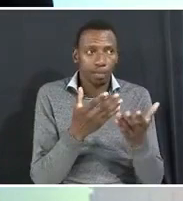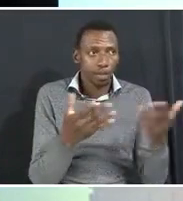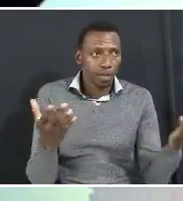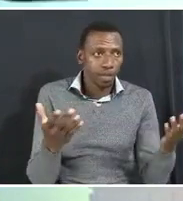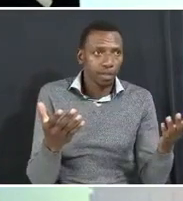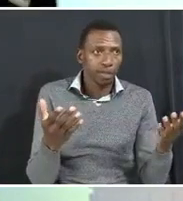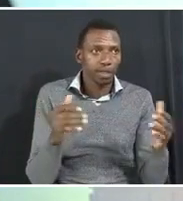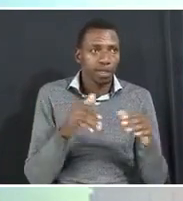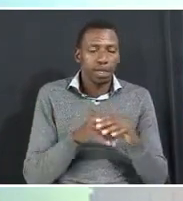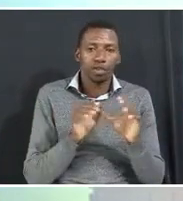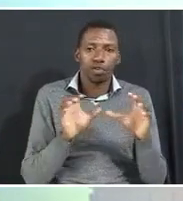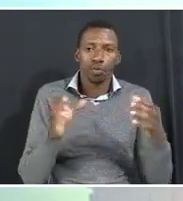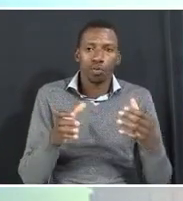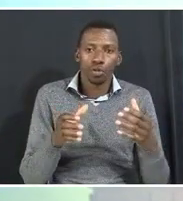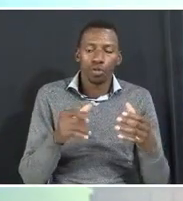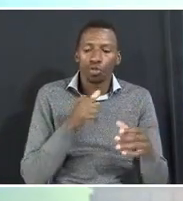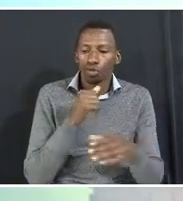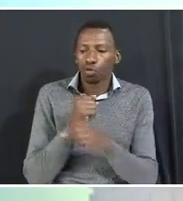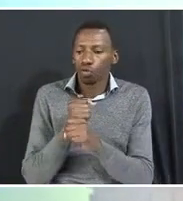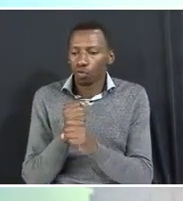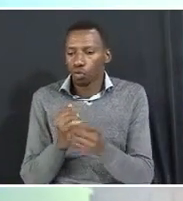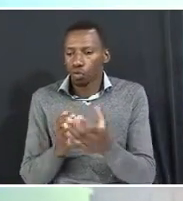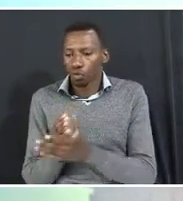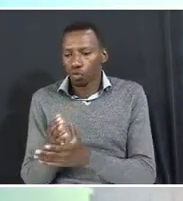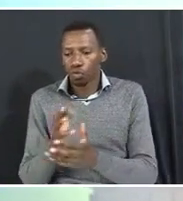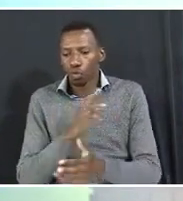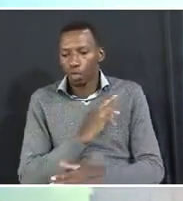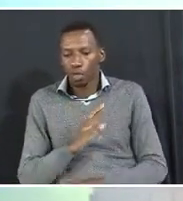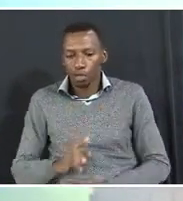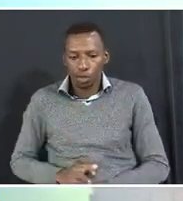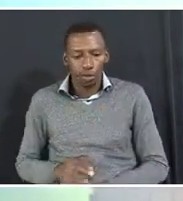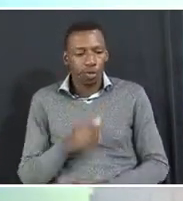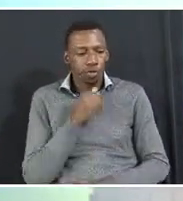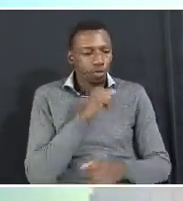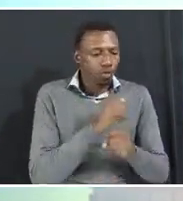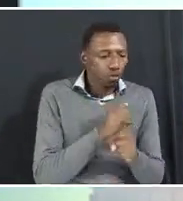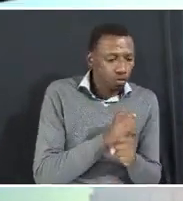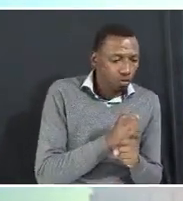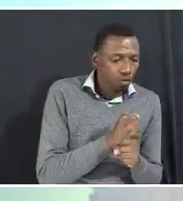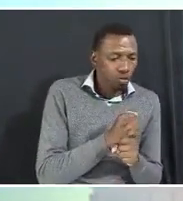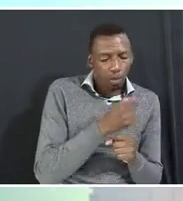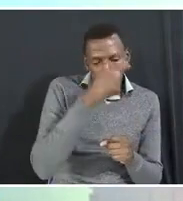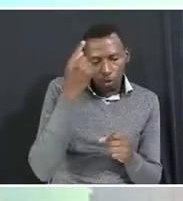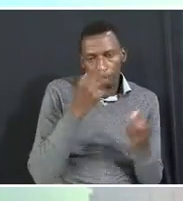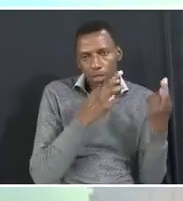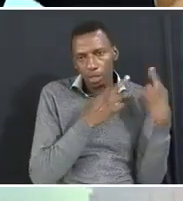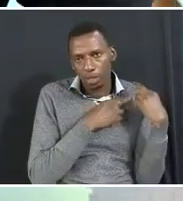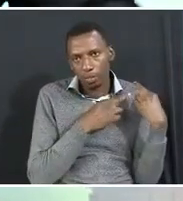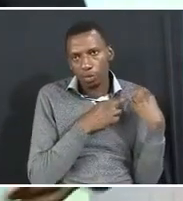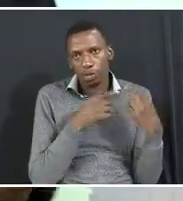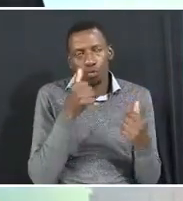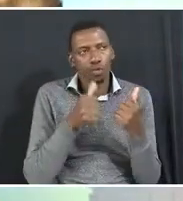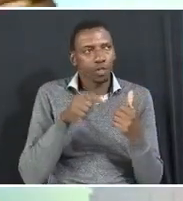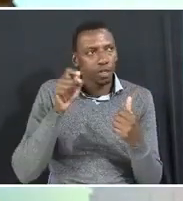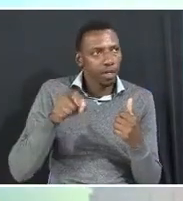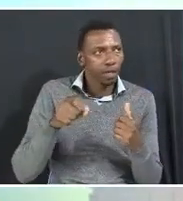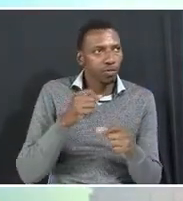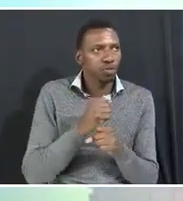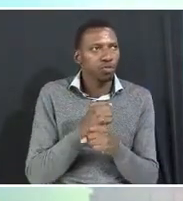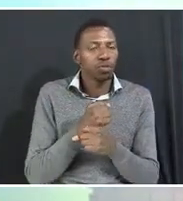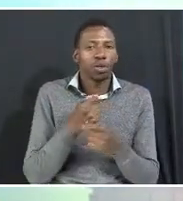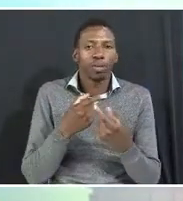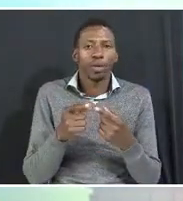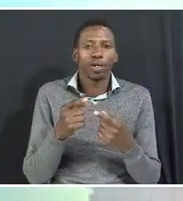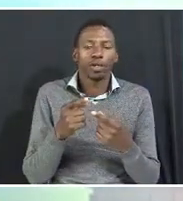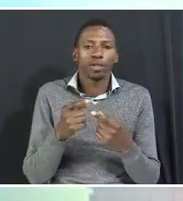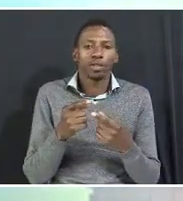going to be done because of your religion. Are they not going to be done also just because it's a responsibility that you need to do? But it's